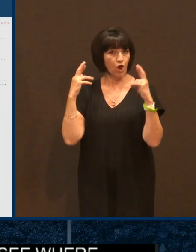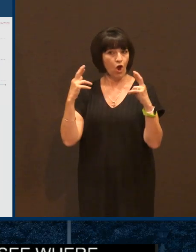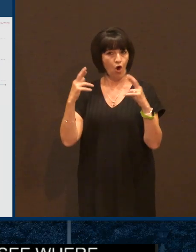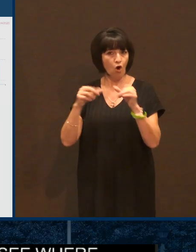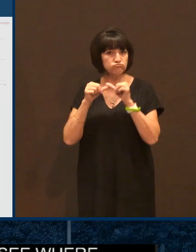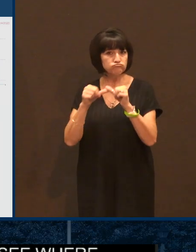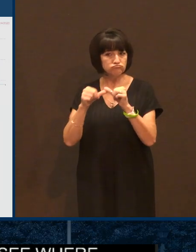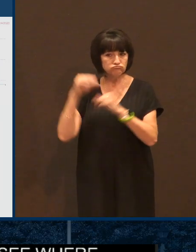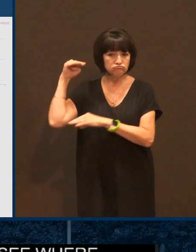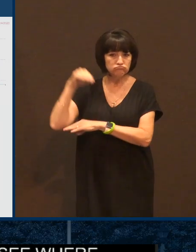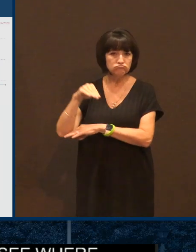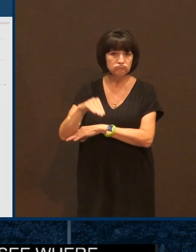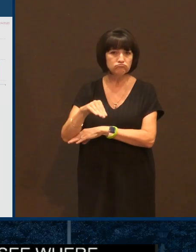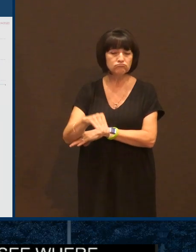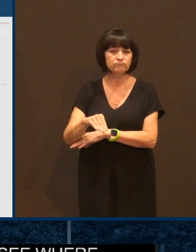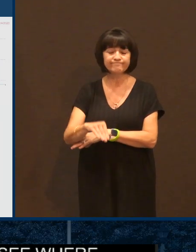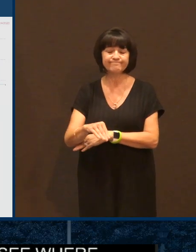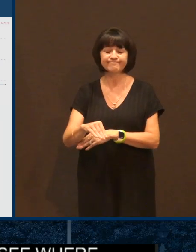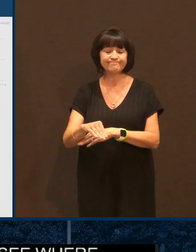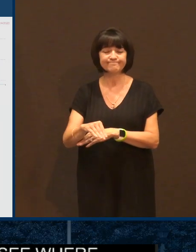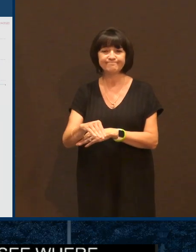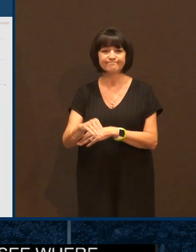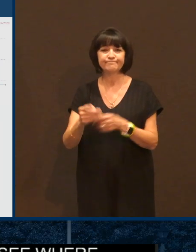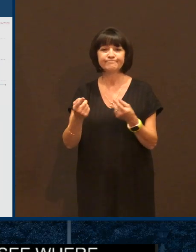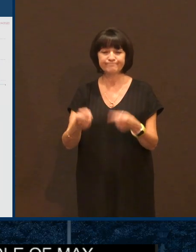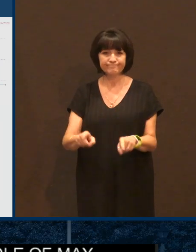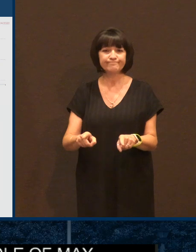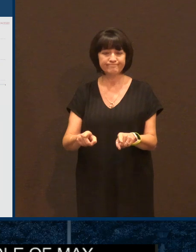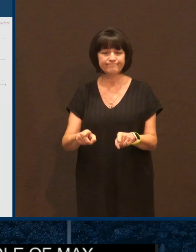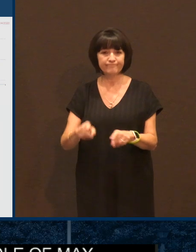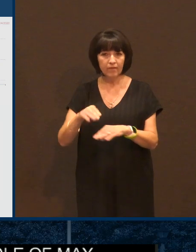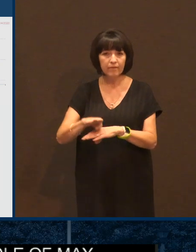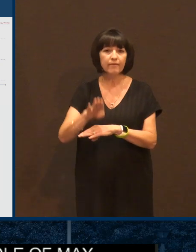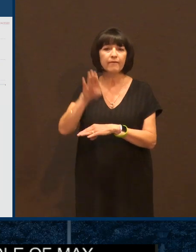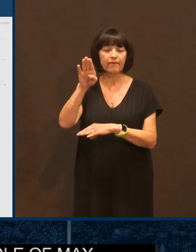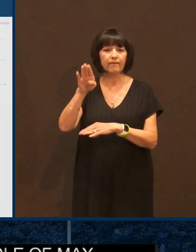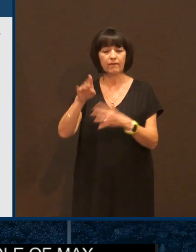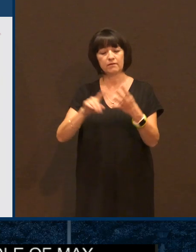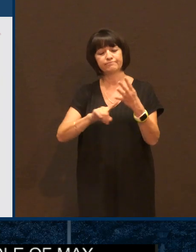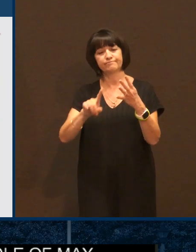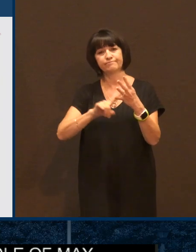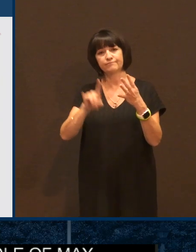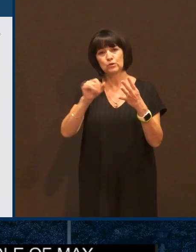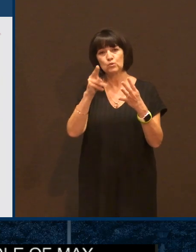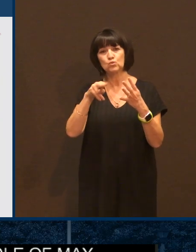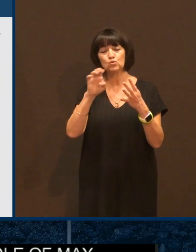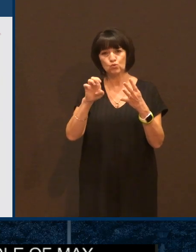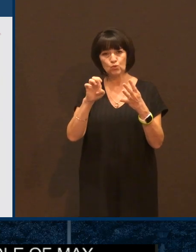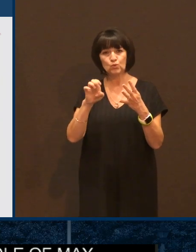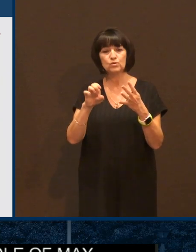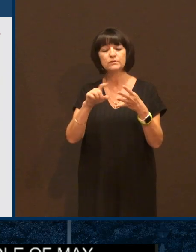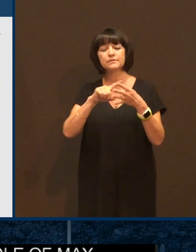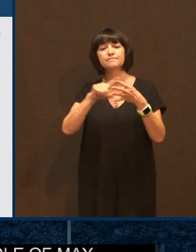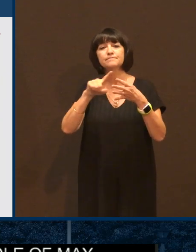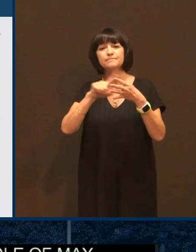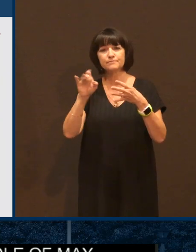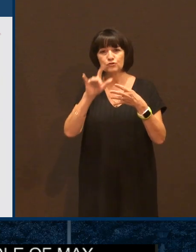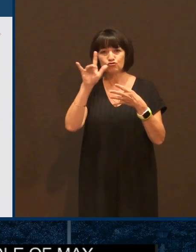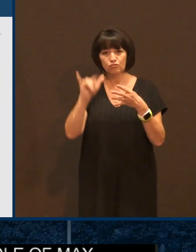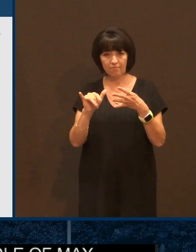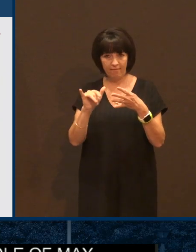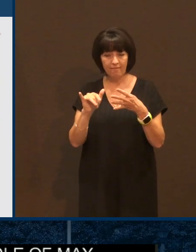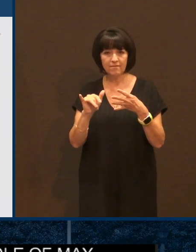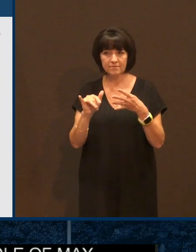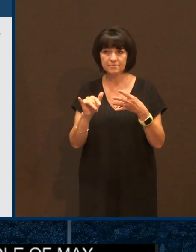flat across, and then ticked up a little bit at the end of June and early July. Here's the 90-day view. It gives a